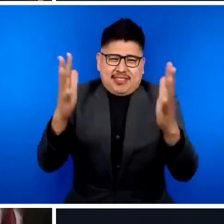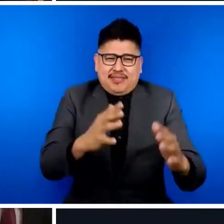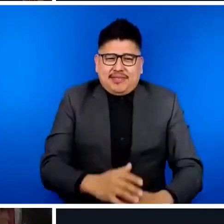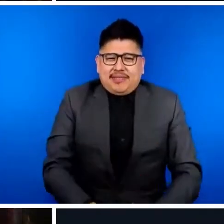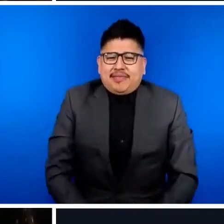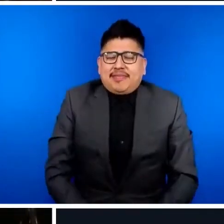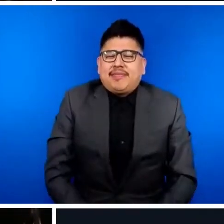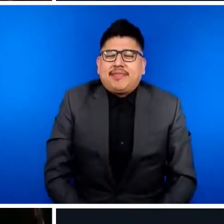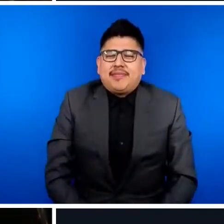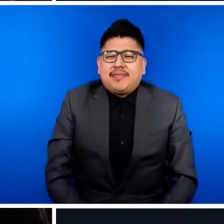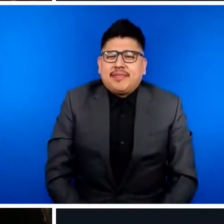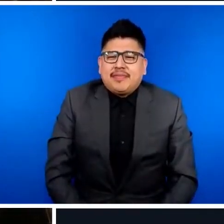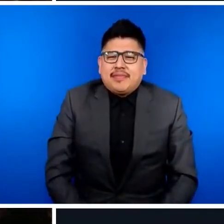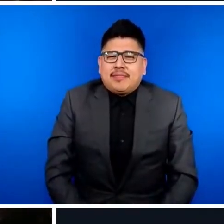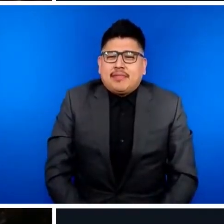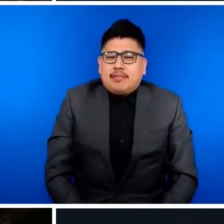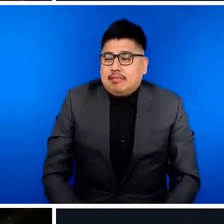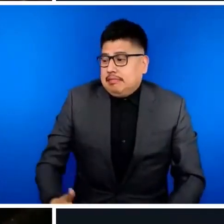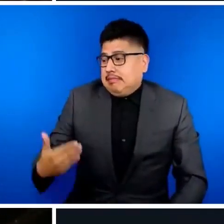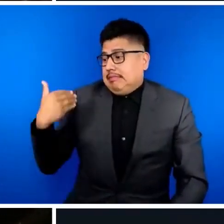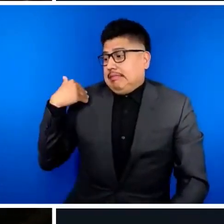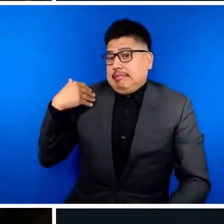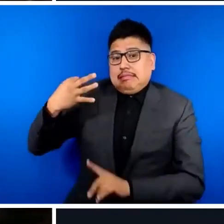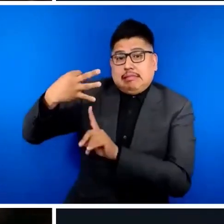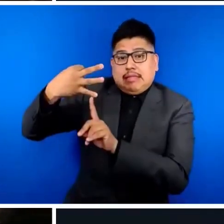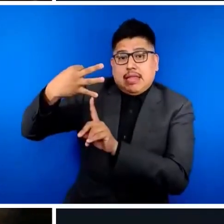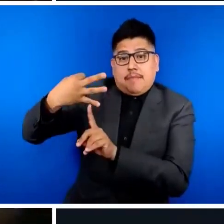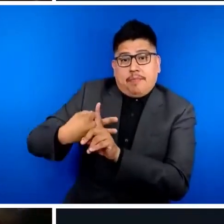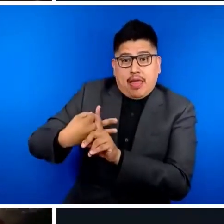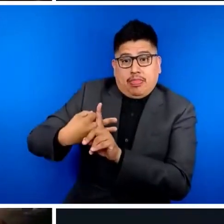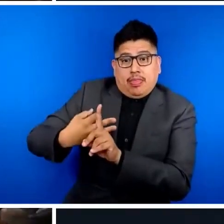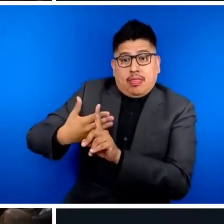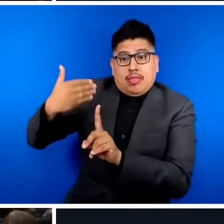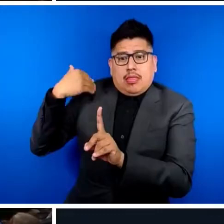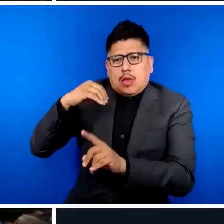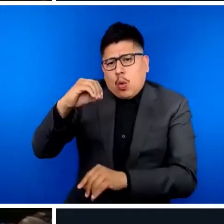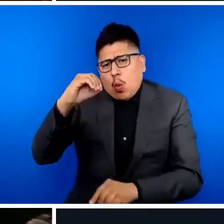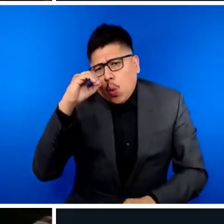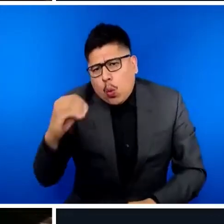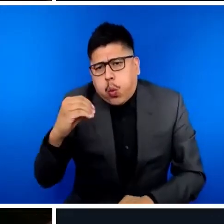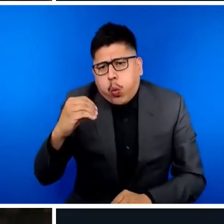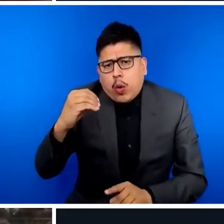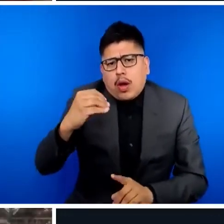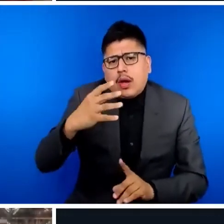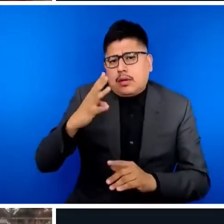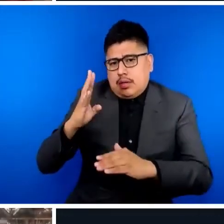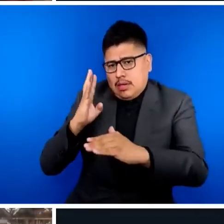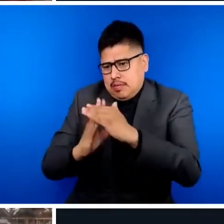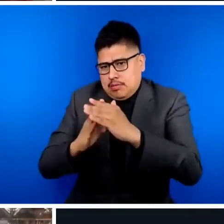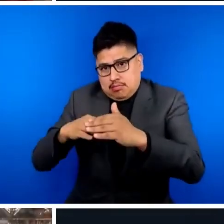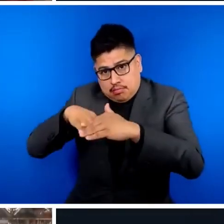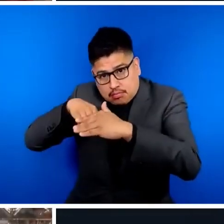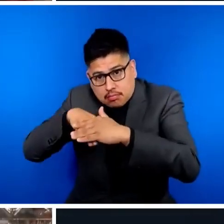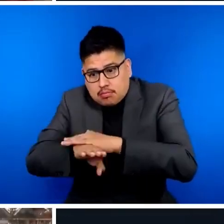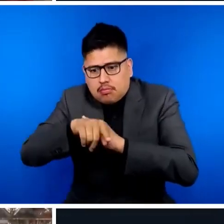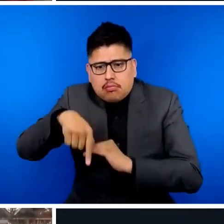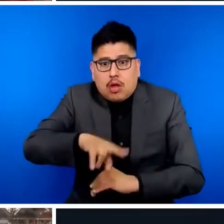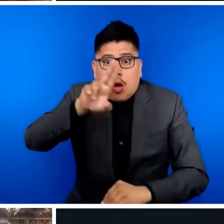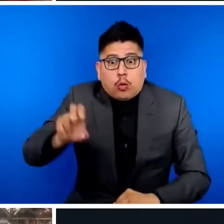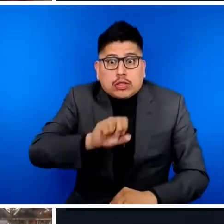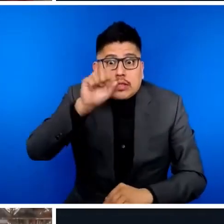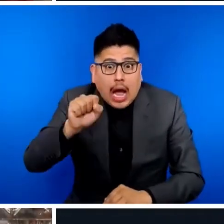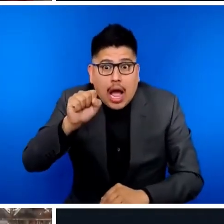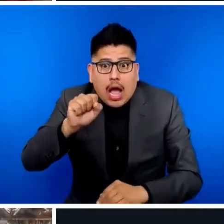In the past 9 months, 0 illegal aliens have been admitted to the United States.